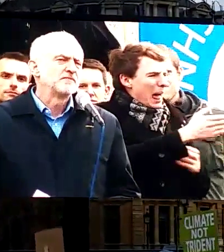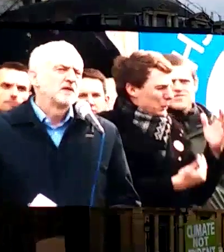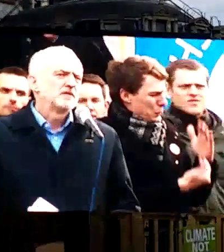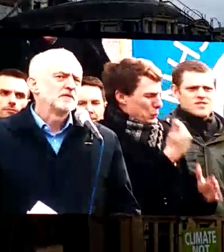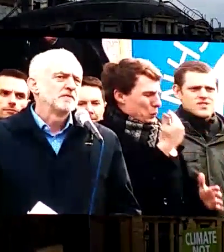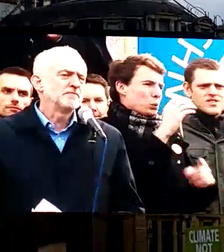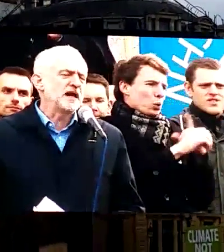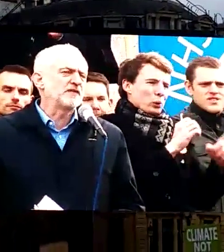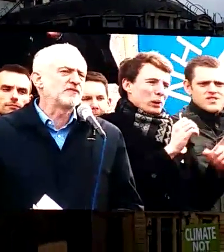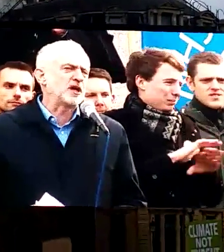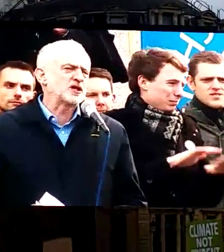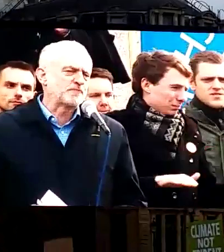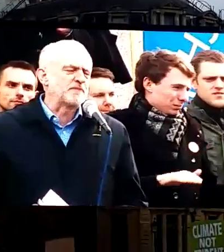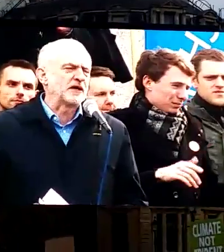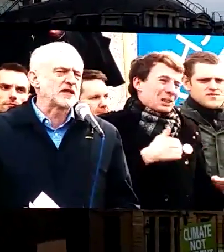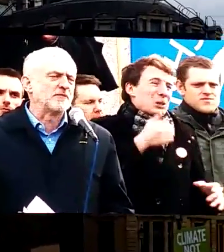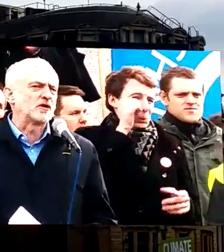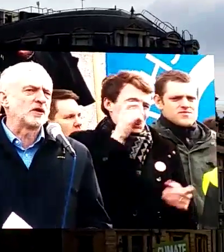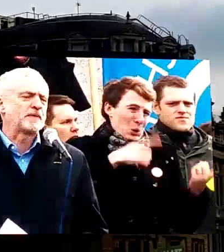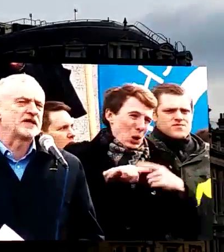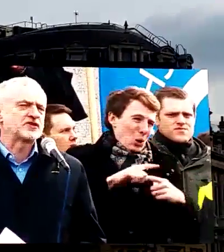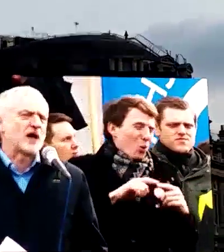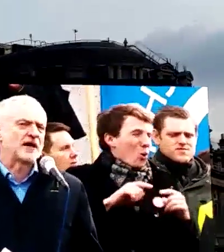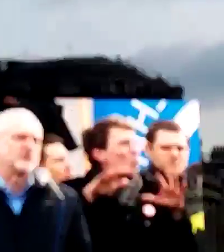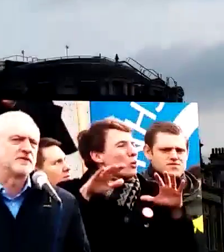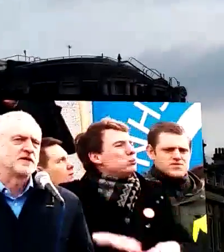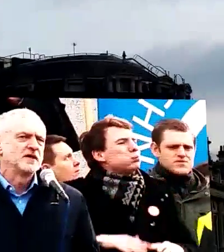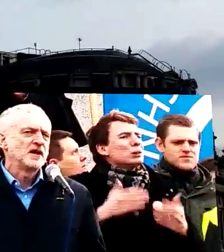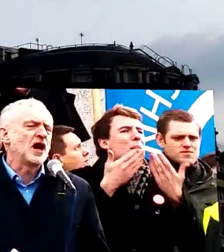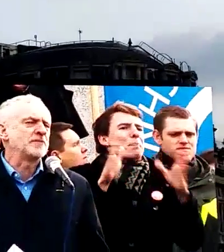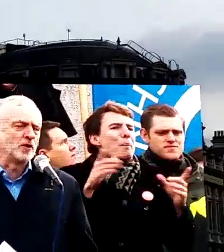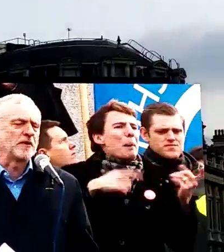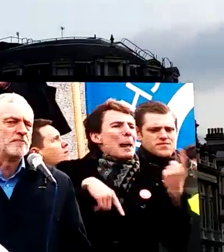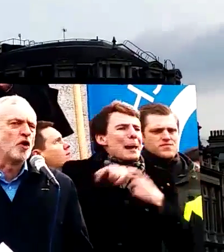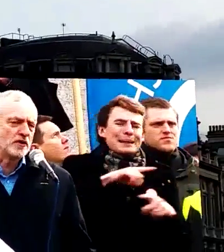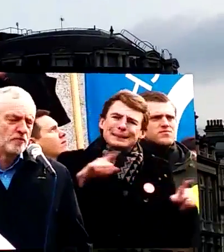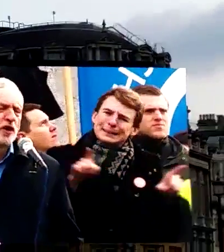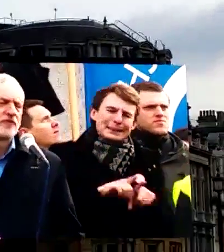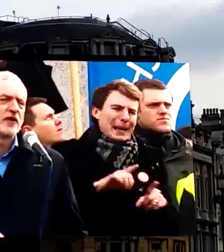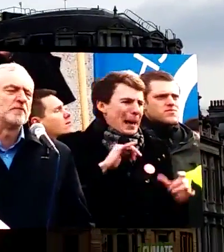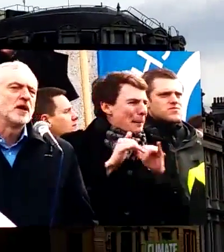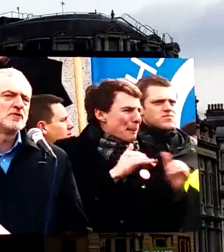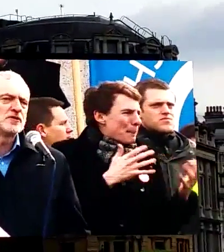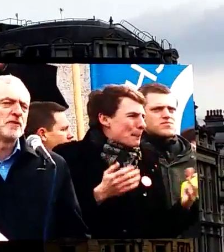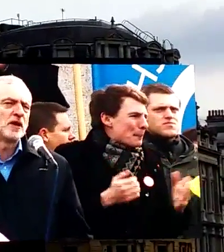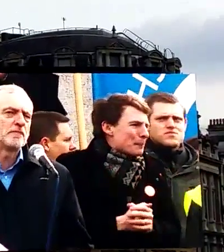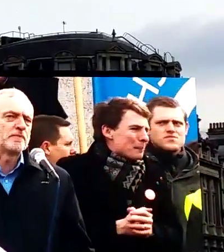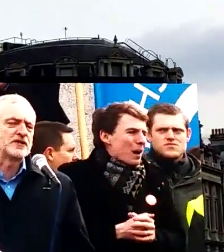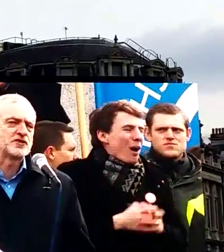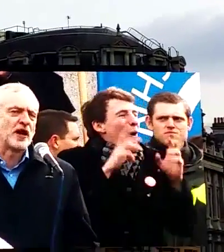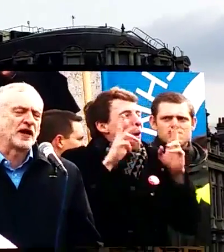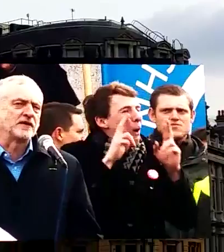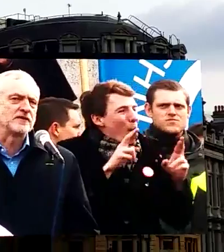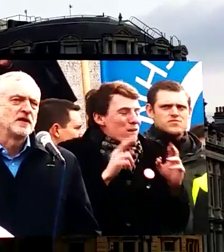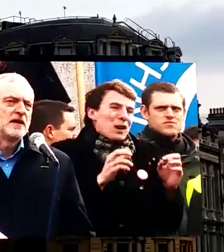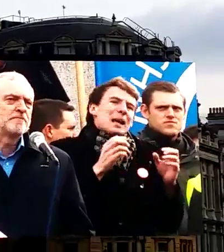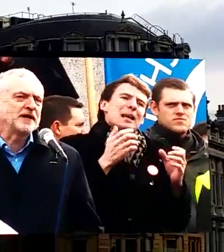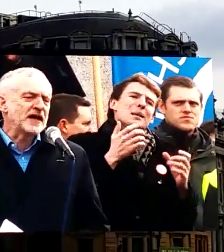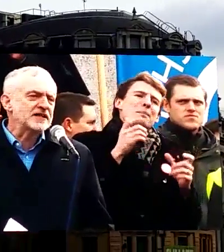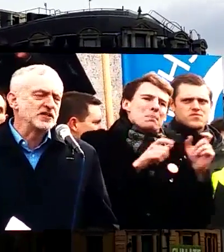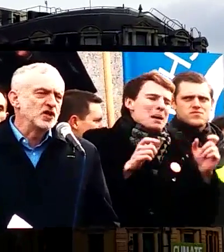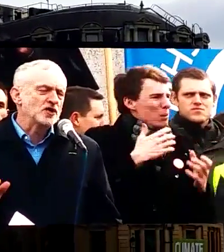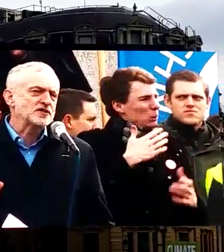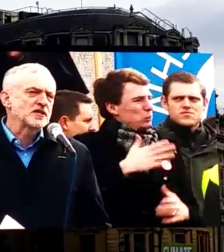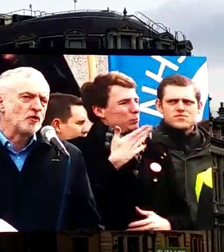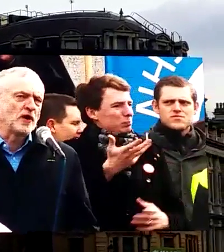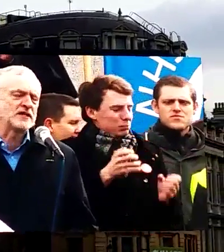that. Many of the British public don't want to replace Trident. I hope there'll be more and more of them who don't want to replace Trident.